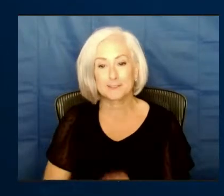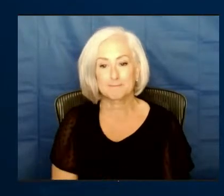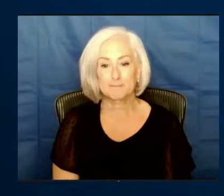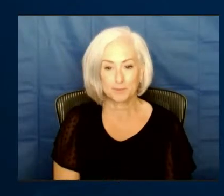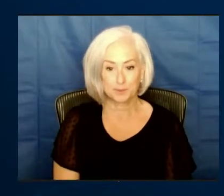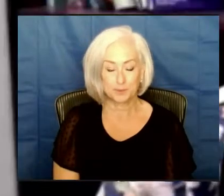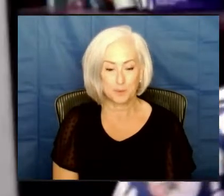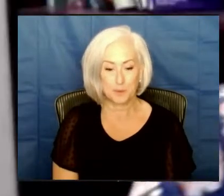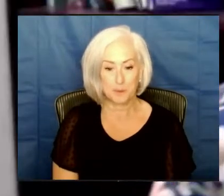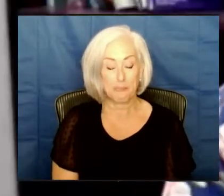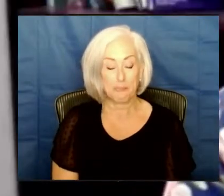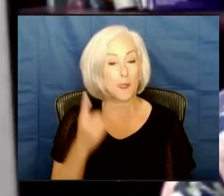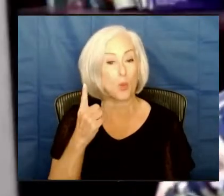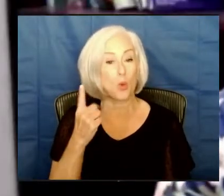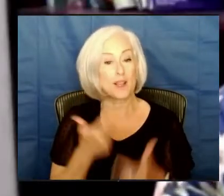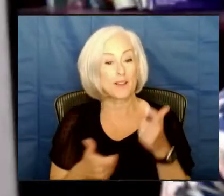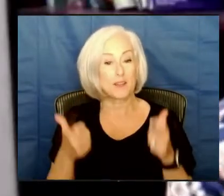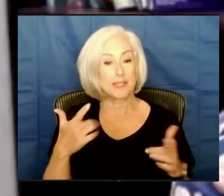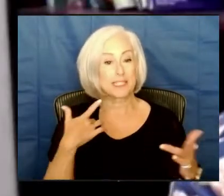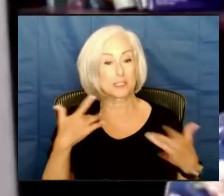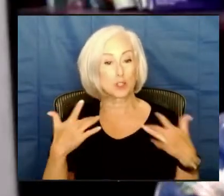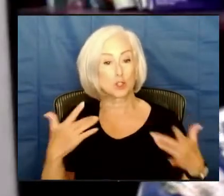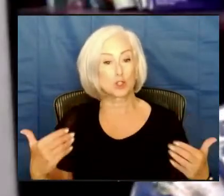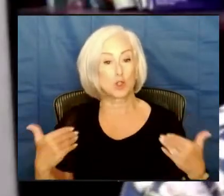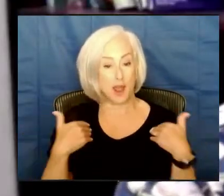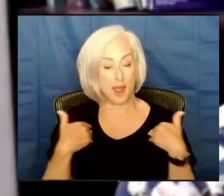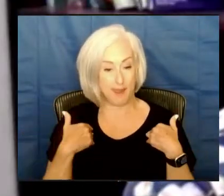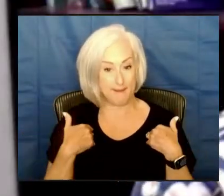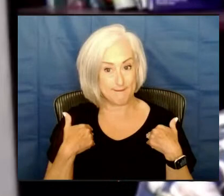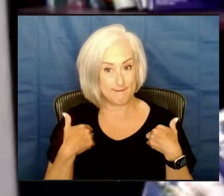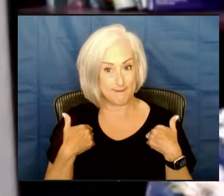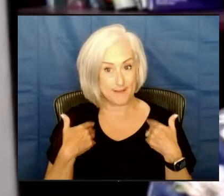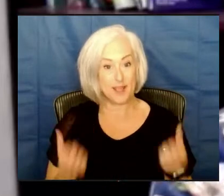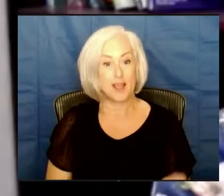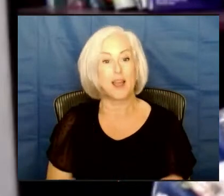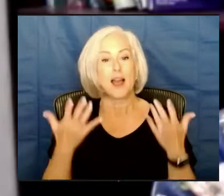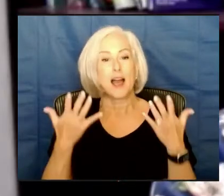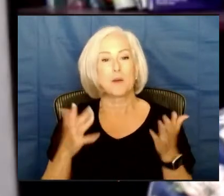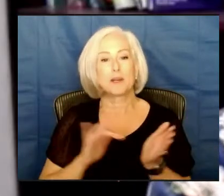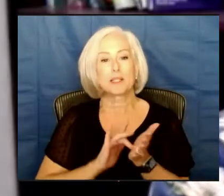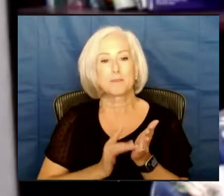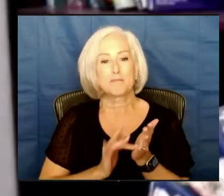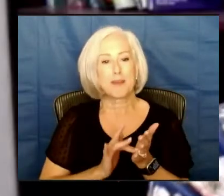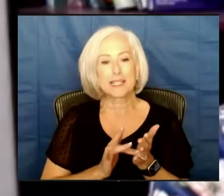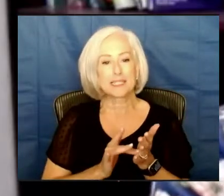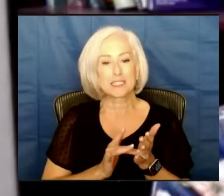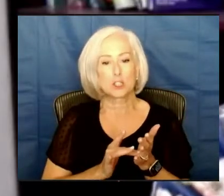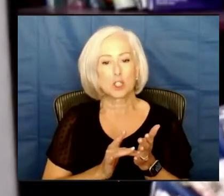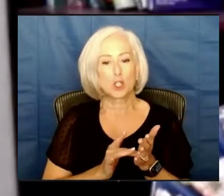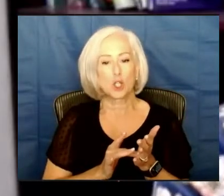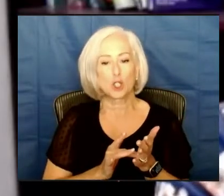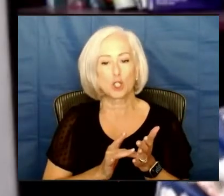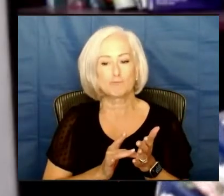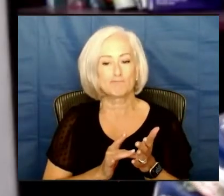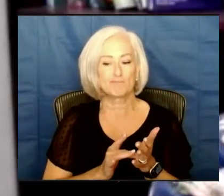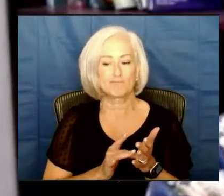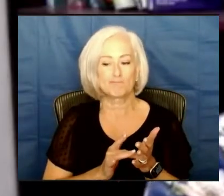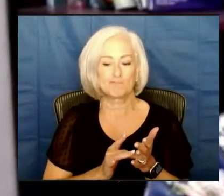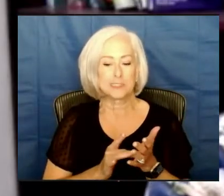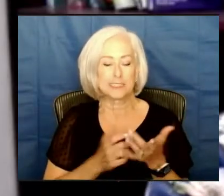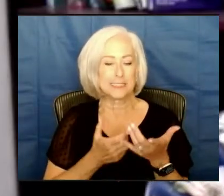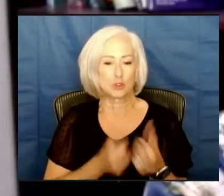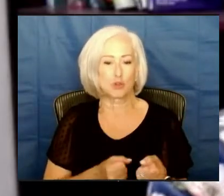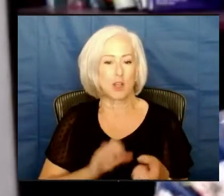One of the biggest concerns that I have is how much medical mistrust impacts the